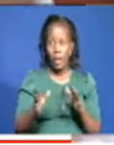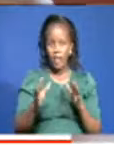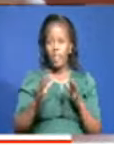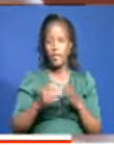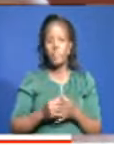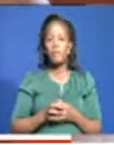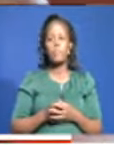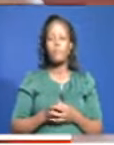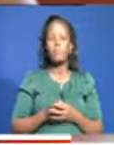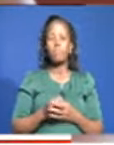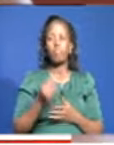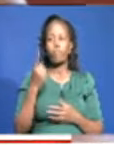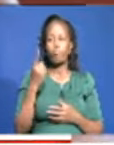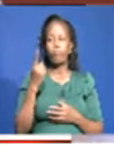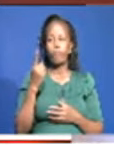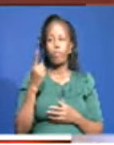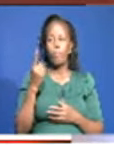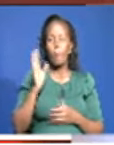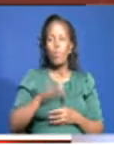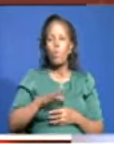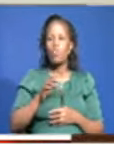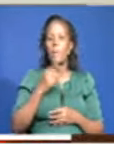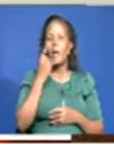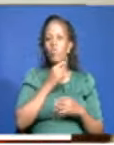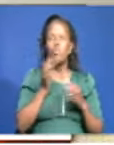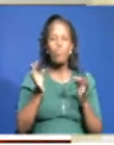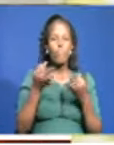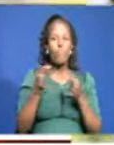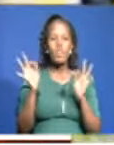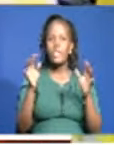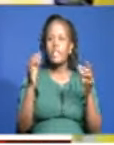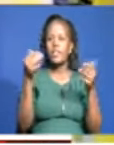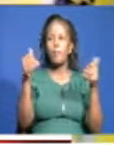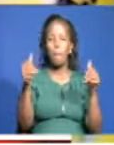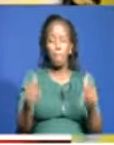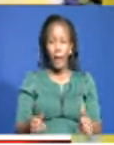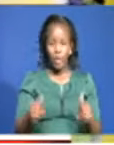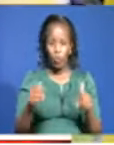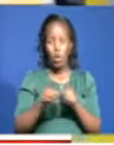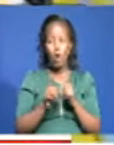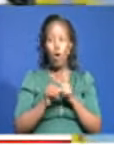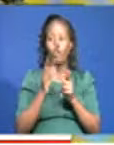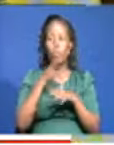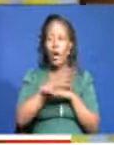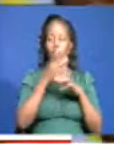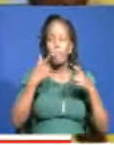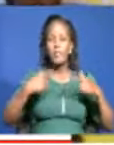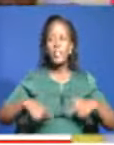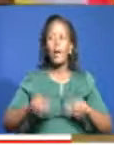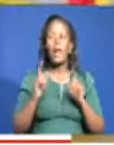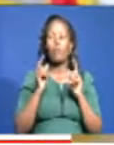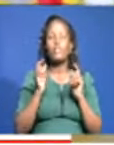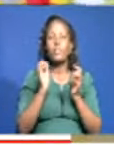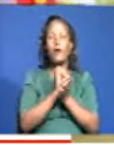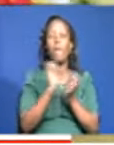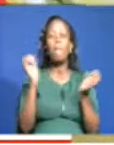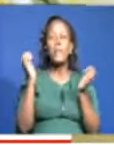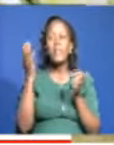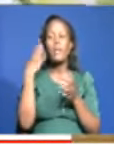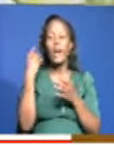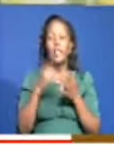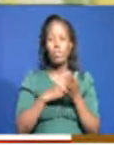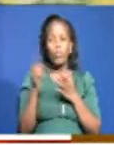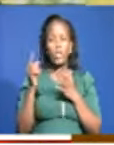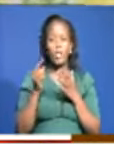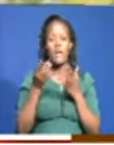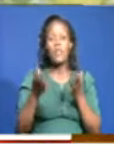The politician, who is yet to be released from police custody even after being granted bail last week, will now face murder charges in connection